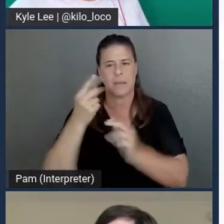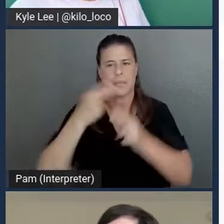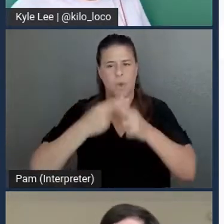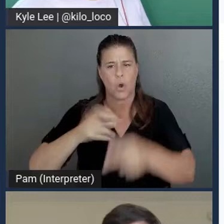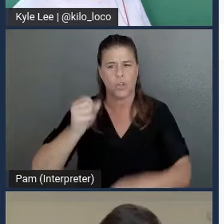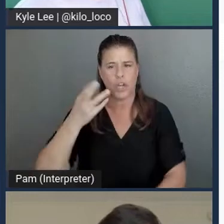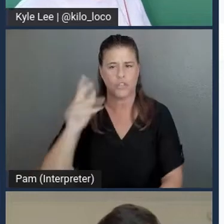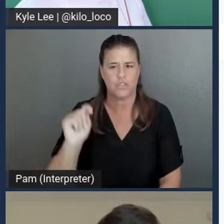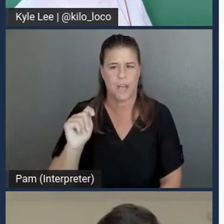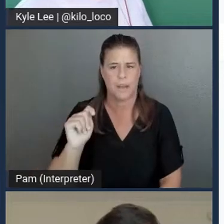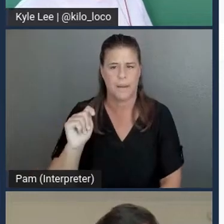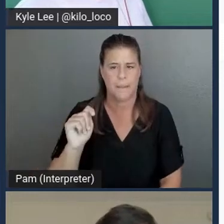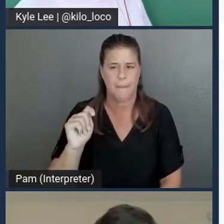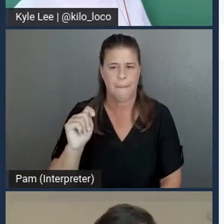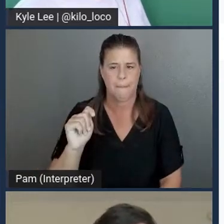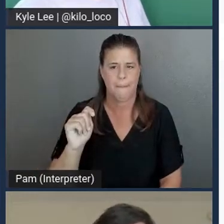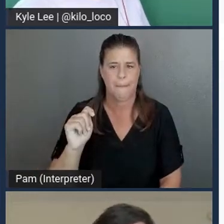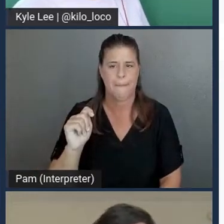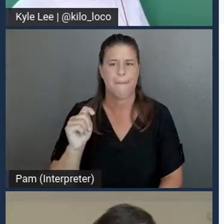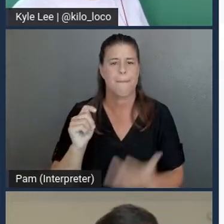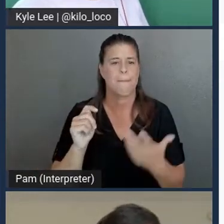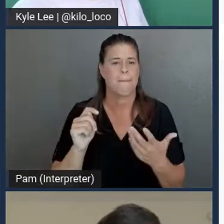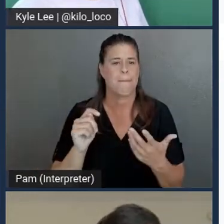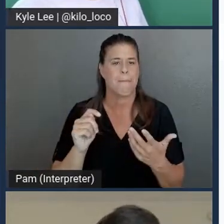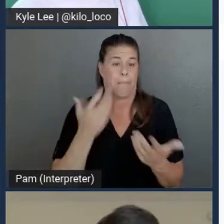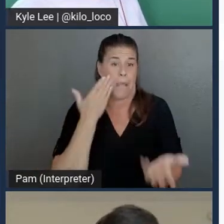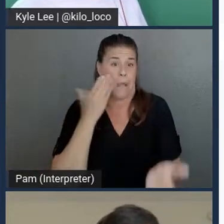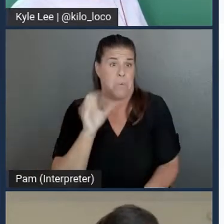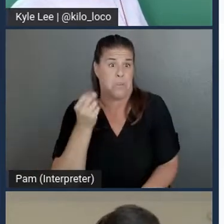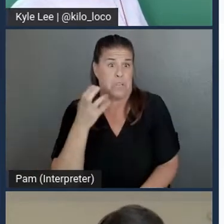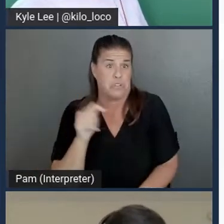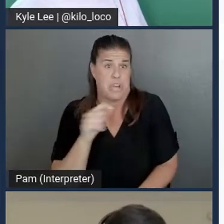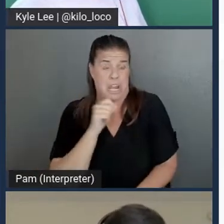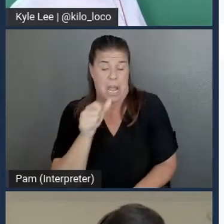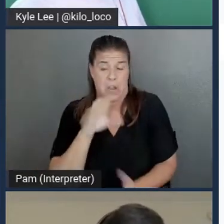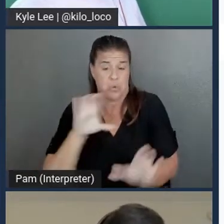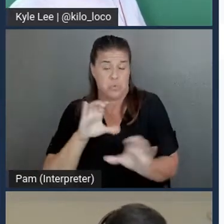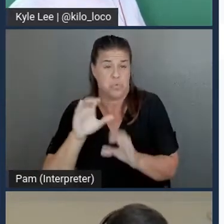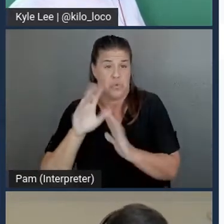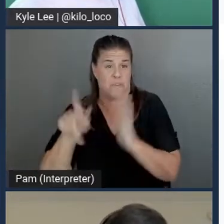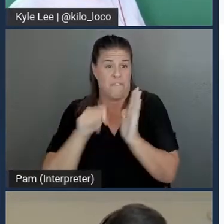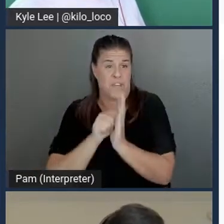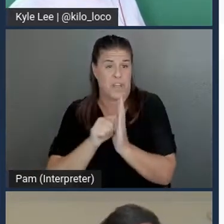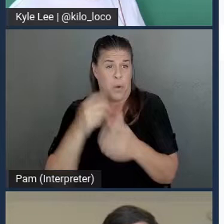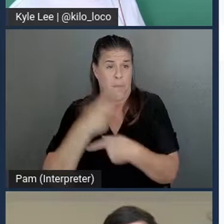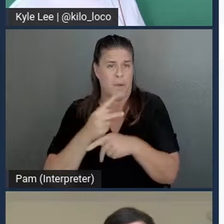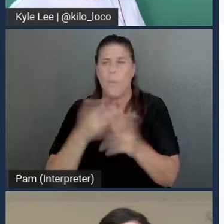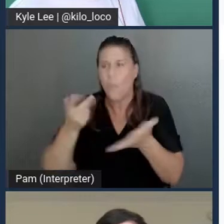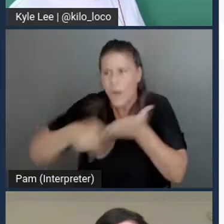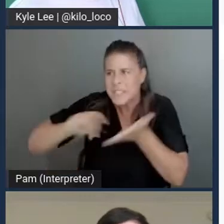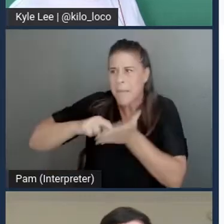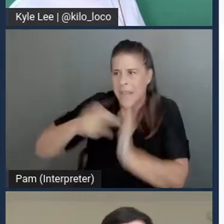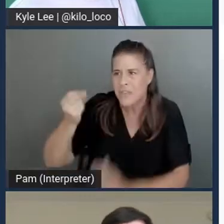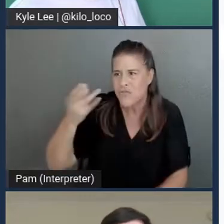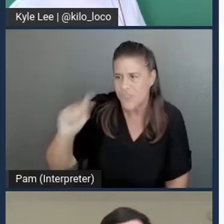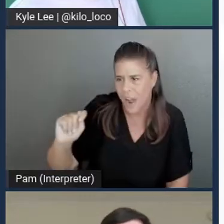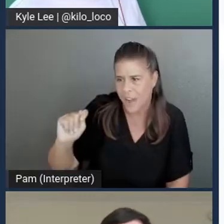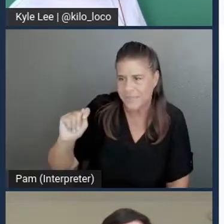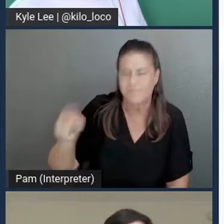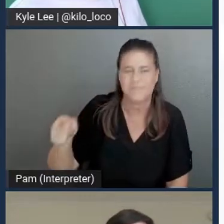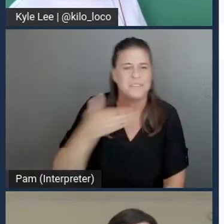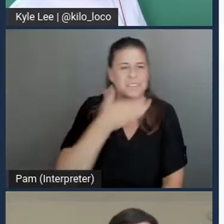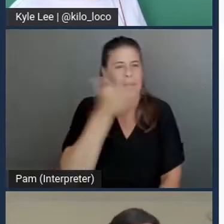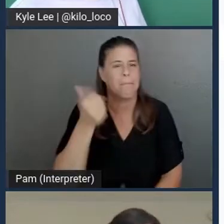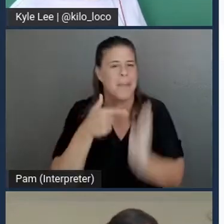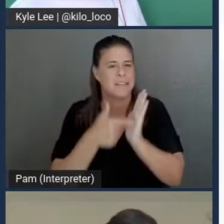Now, yes, I'm not into video production, so I don't know what a shot is. But so what is a shot? Yeah. So the best example